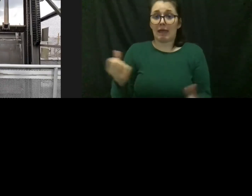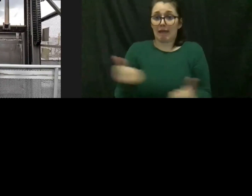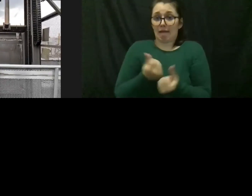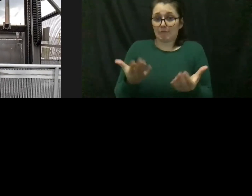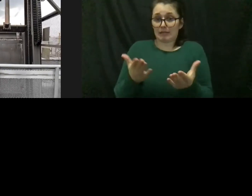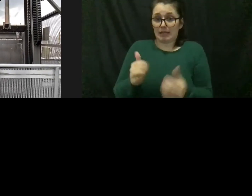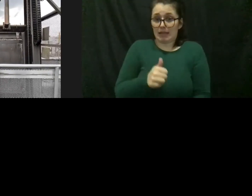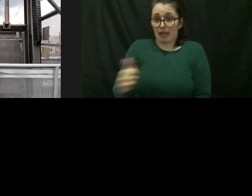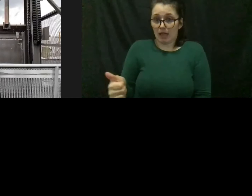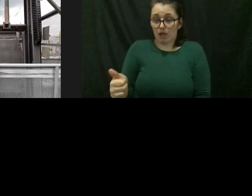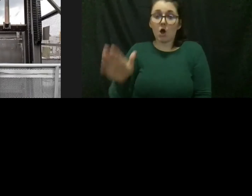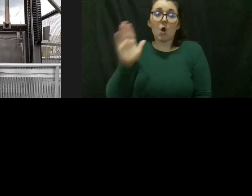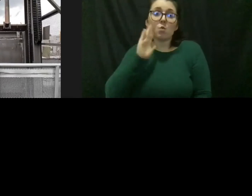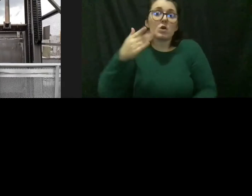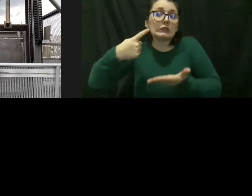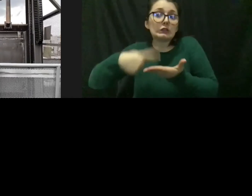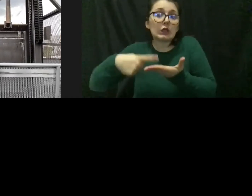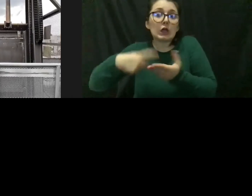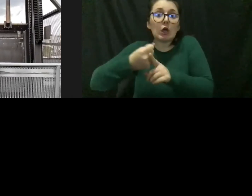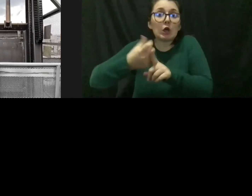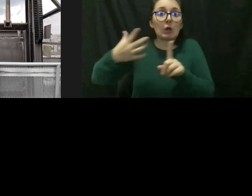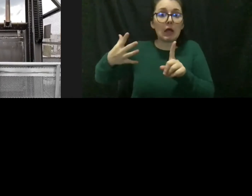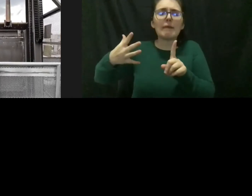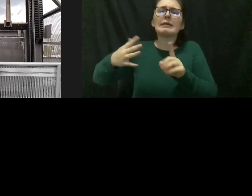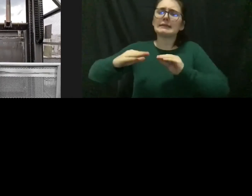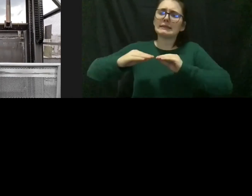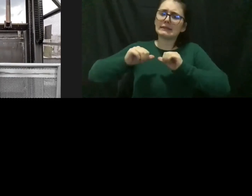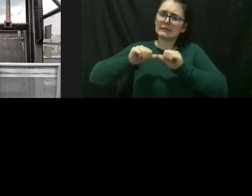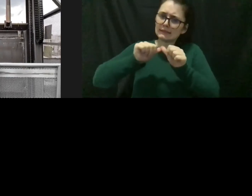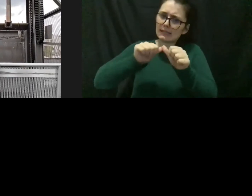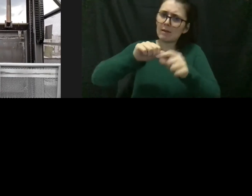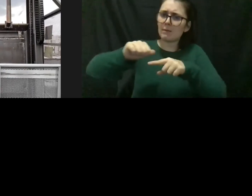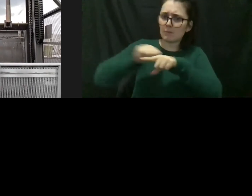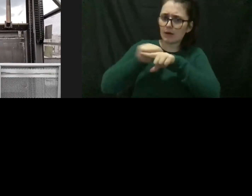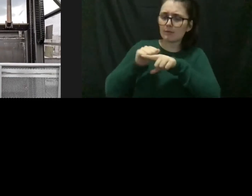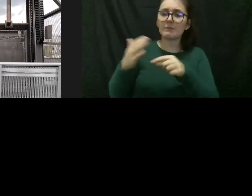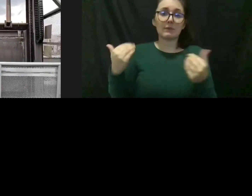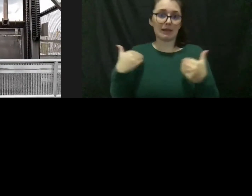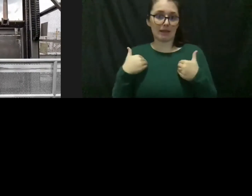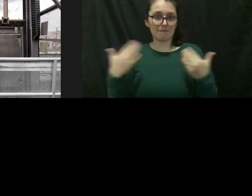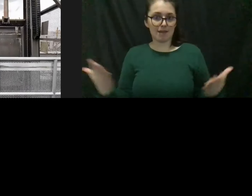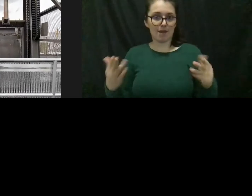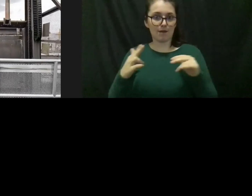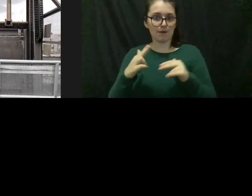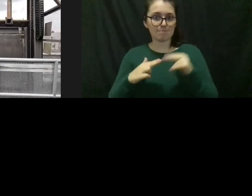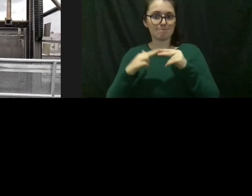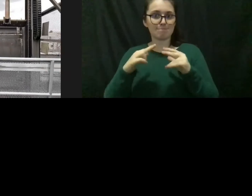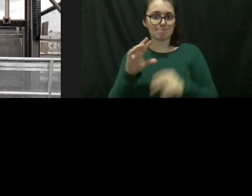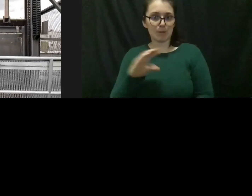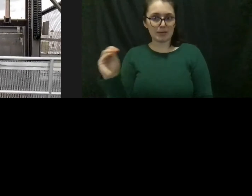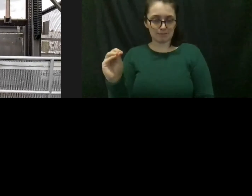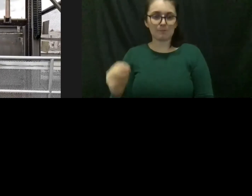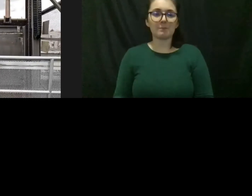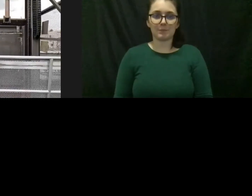we'll talk about some of our sustainability practices that we have in our process. Okay. So we're gonna head on down out of